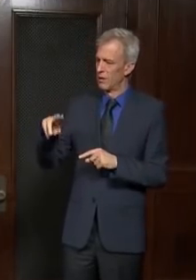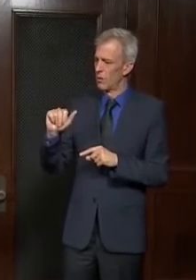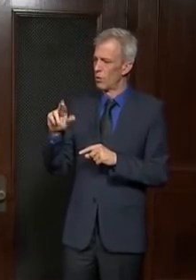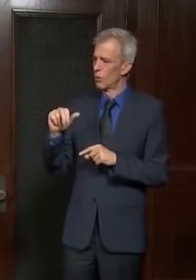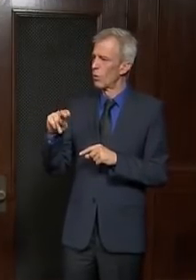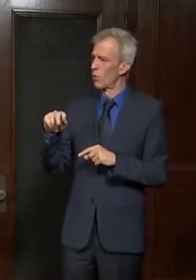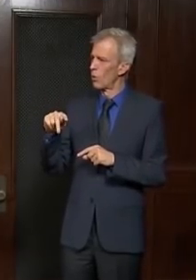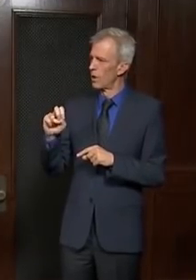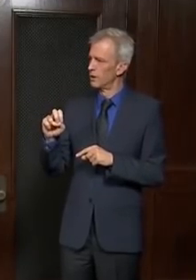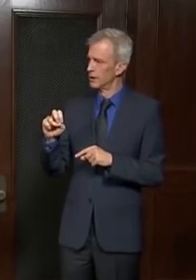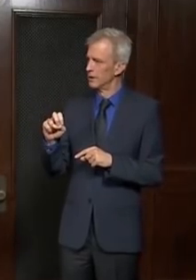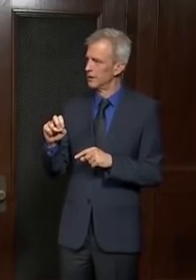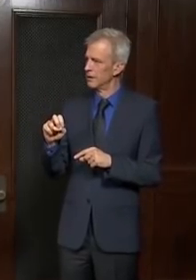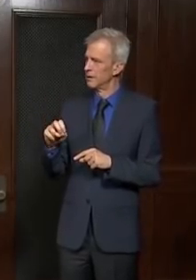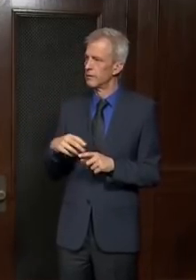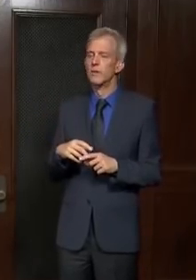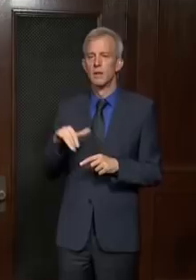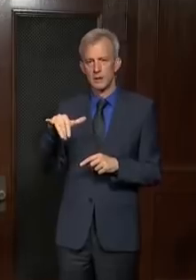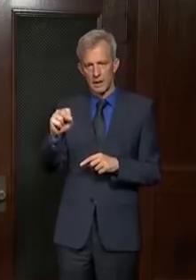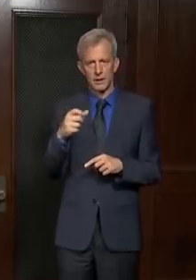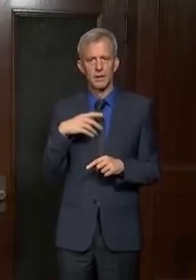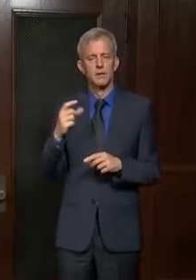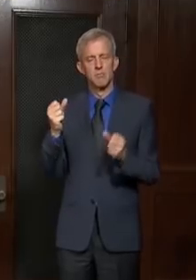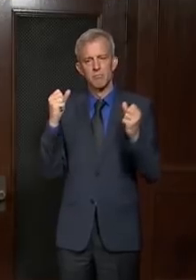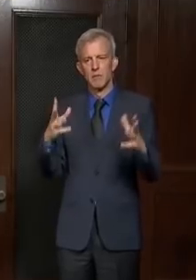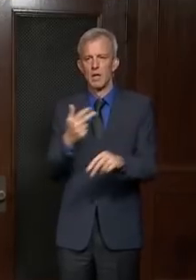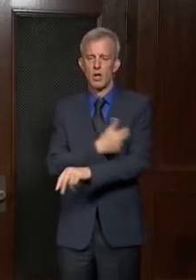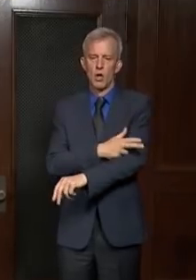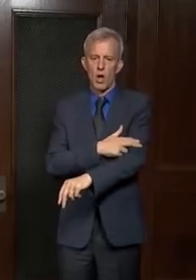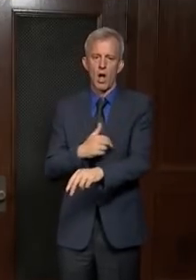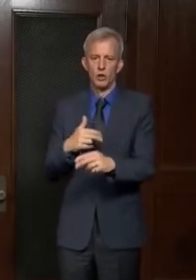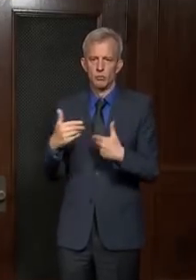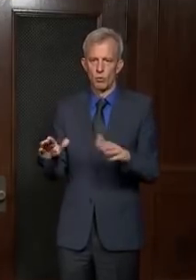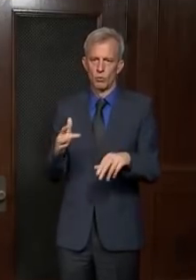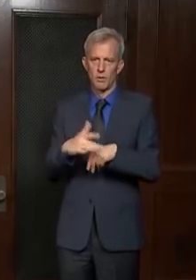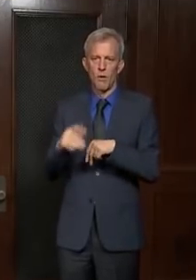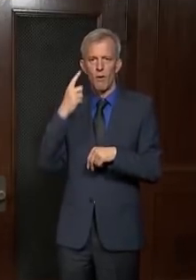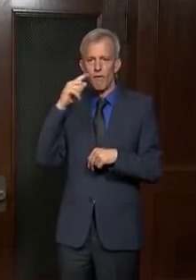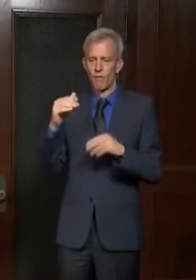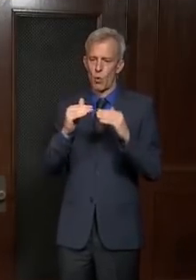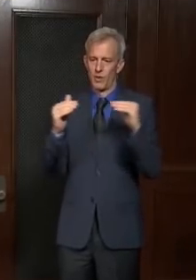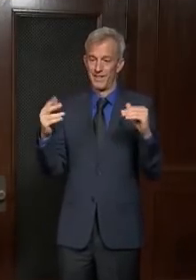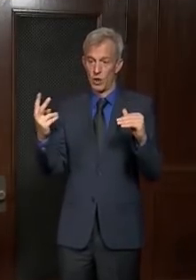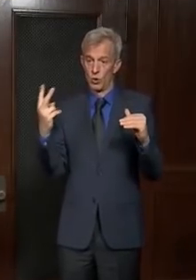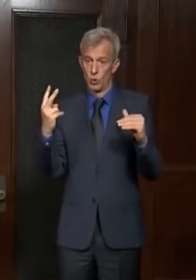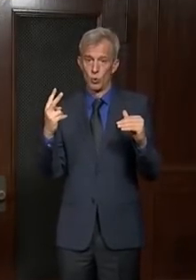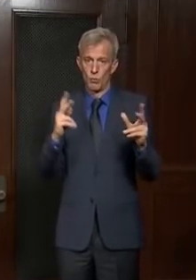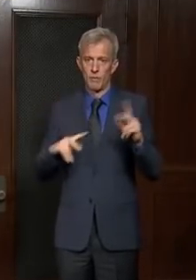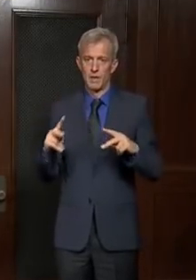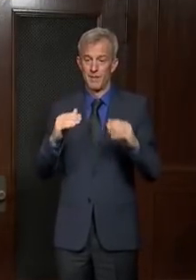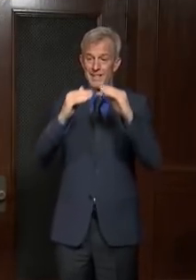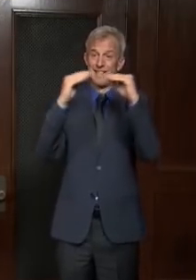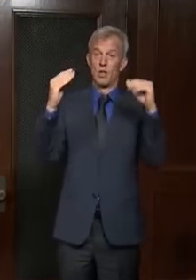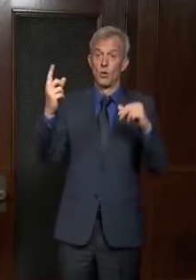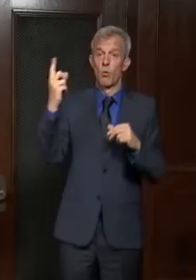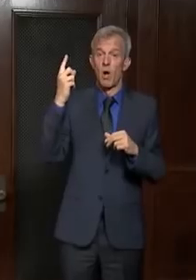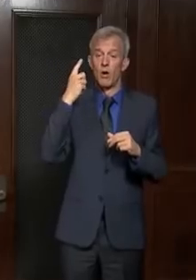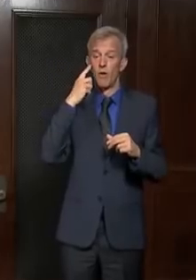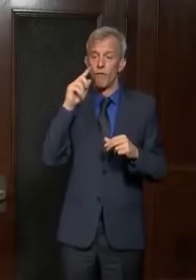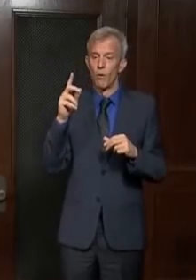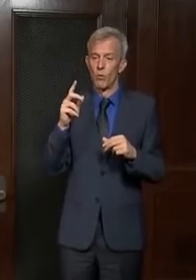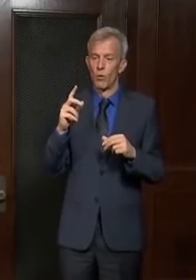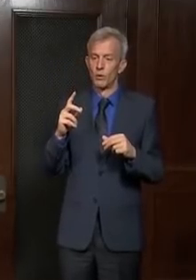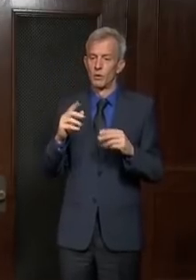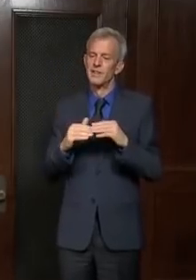are hundreds of hospital rooms available for Tier 2 people. Tier 1, remember, is for folks that were not yet symptomatic,